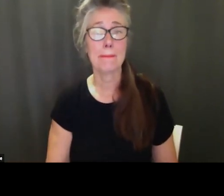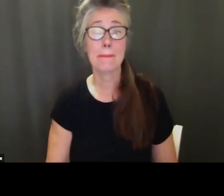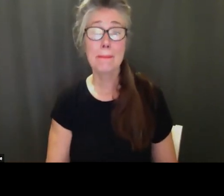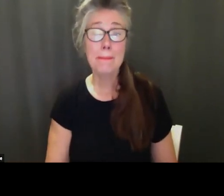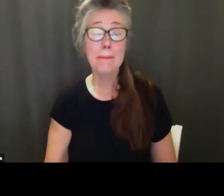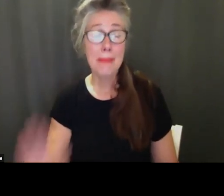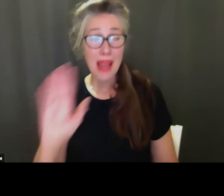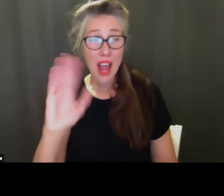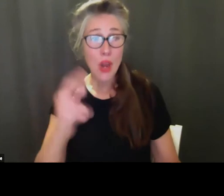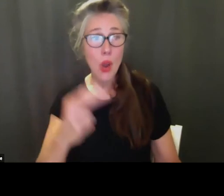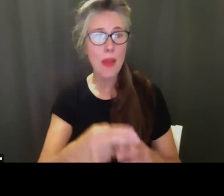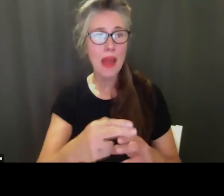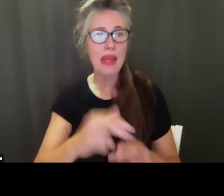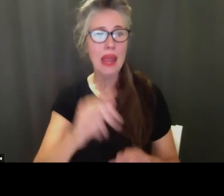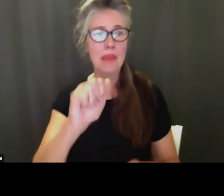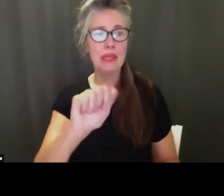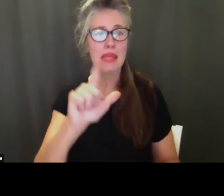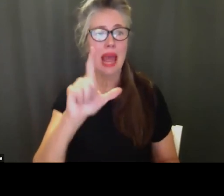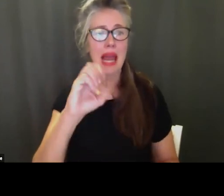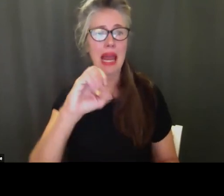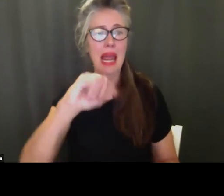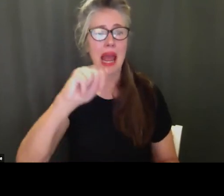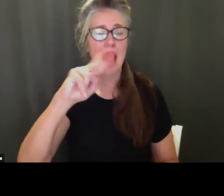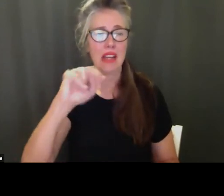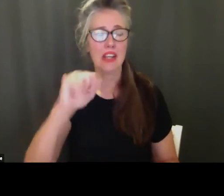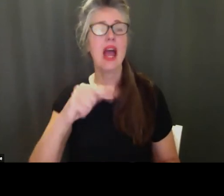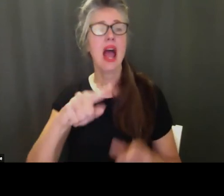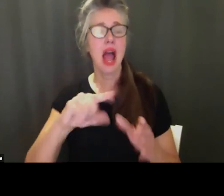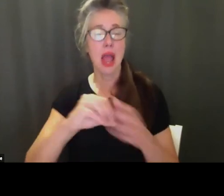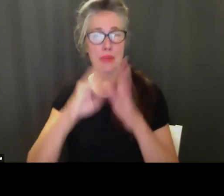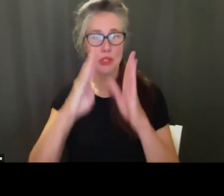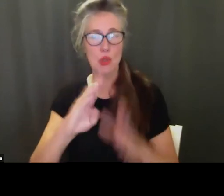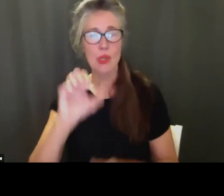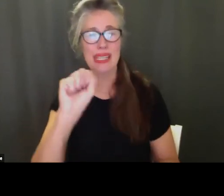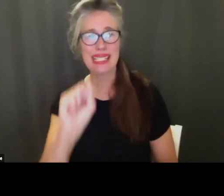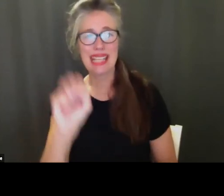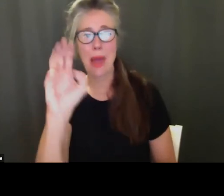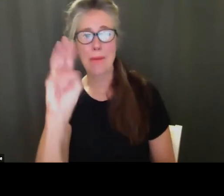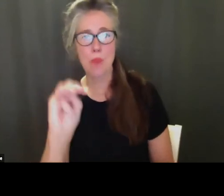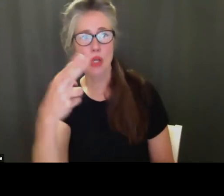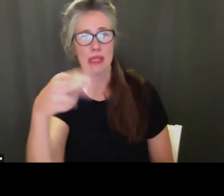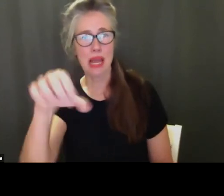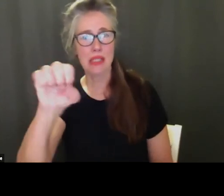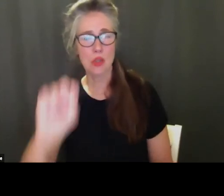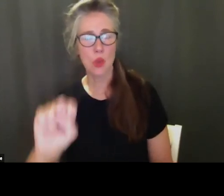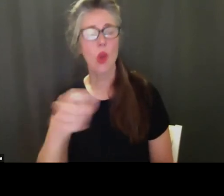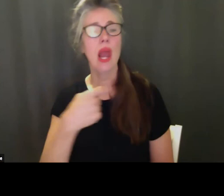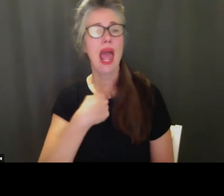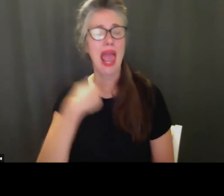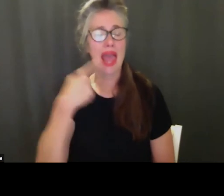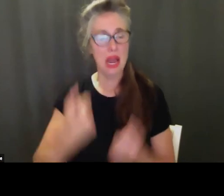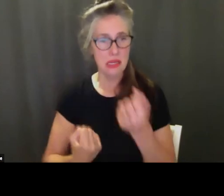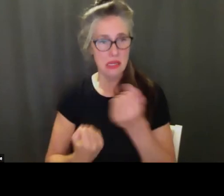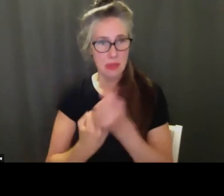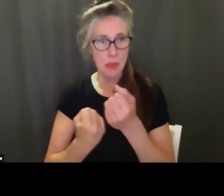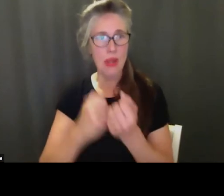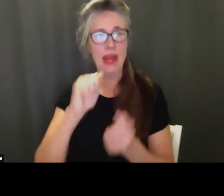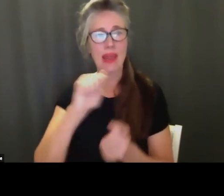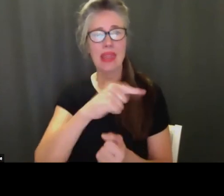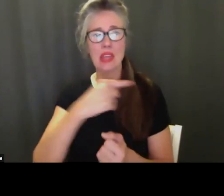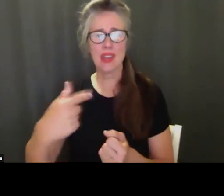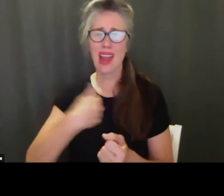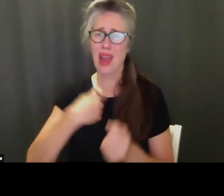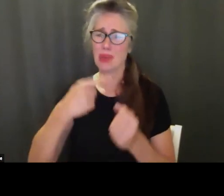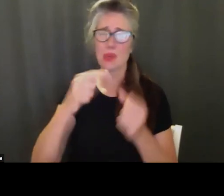Hello, my name is Alejandra Vargas. I'm a student at San Marcos, and I am in support of the A through Gs. I was one of the students